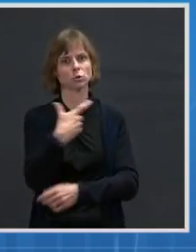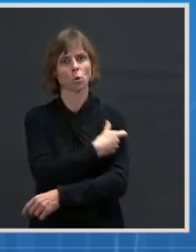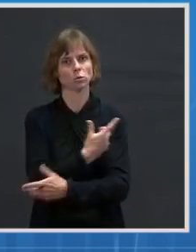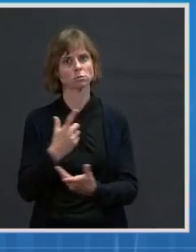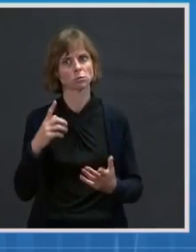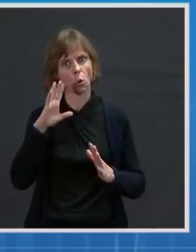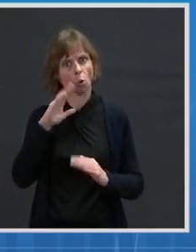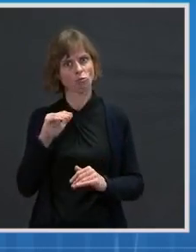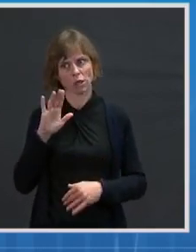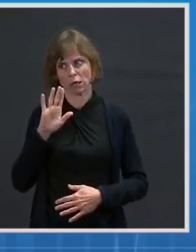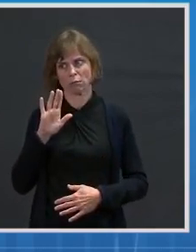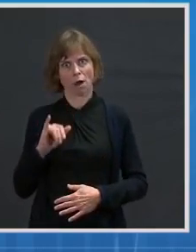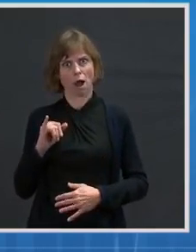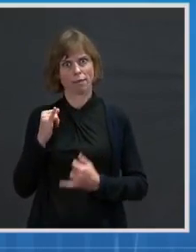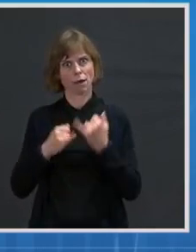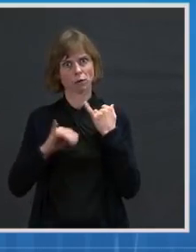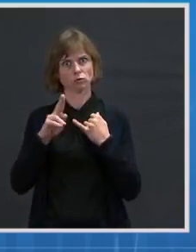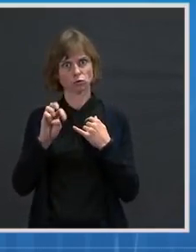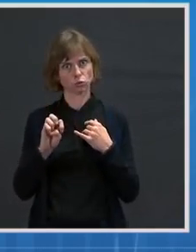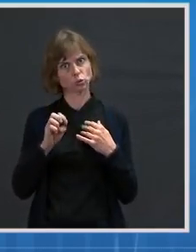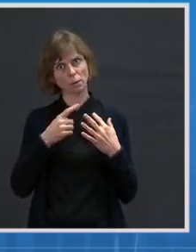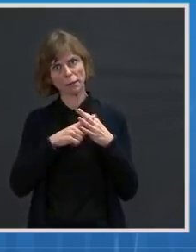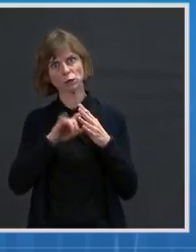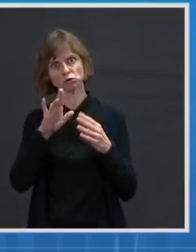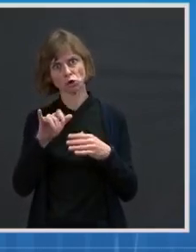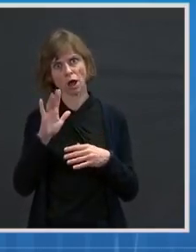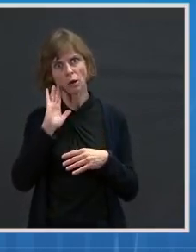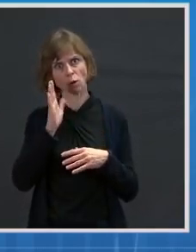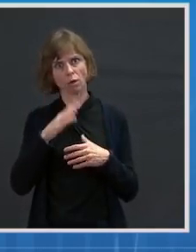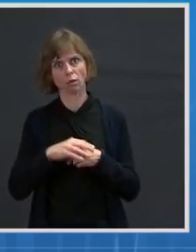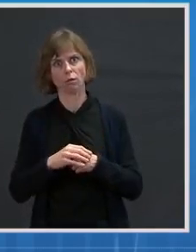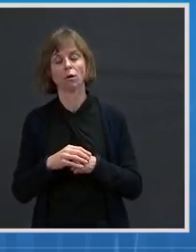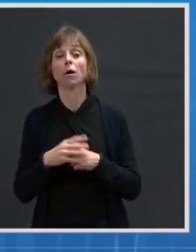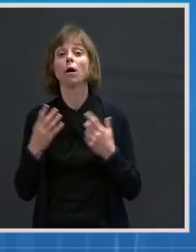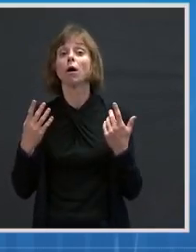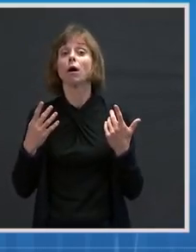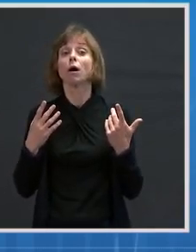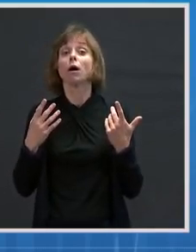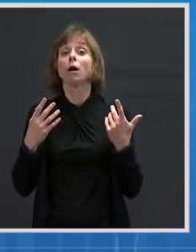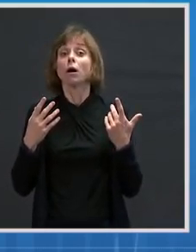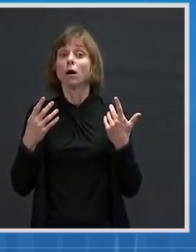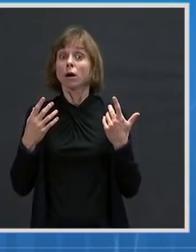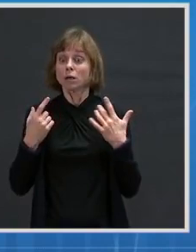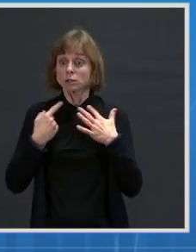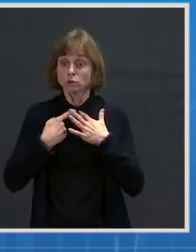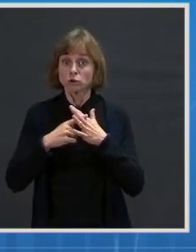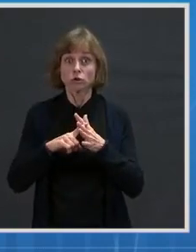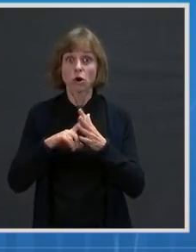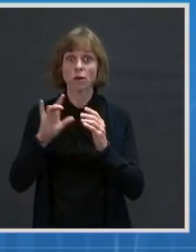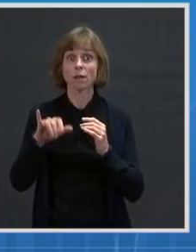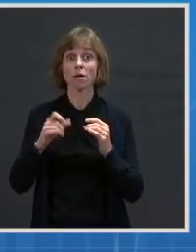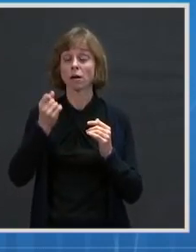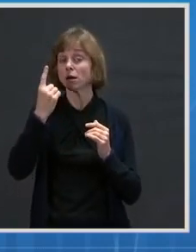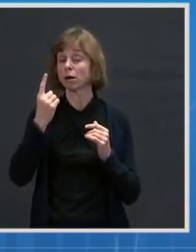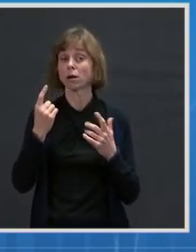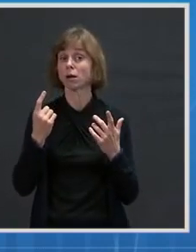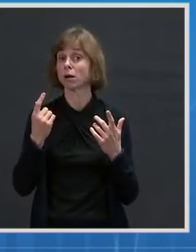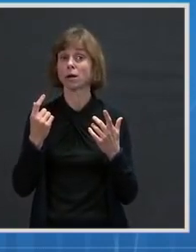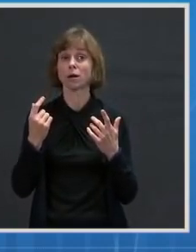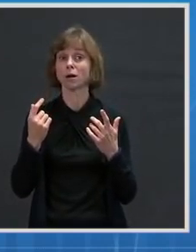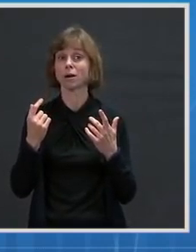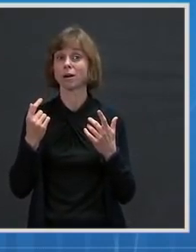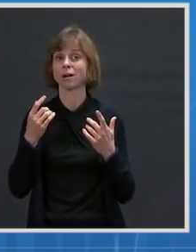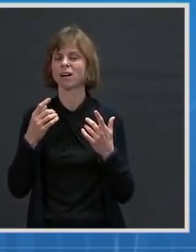get by the end of June, the beginning of July. The rollout of that, there will not be a lot of doses right on